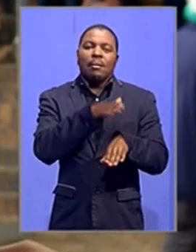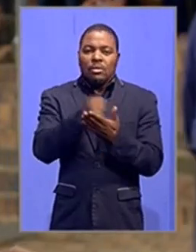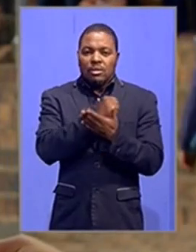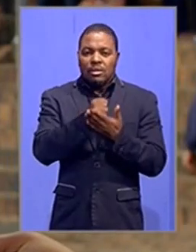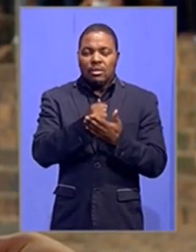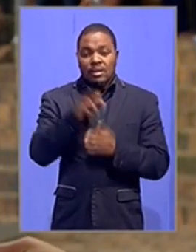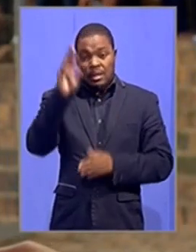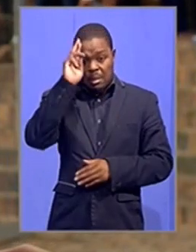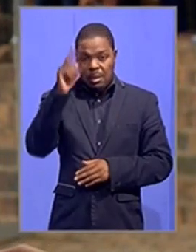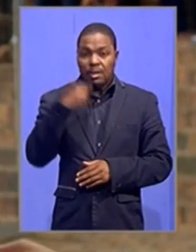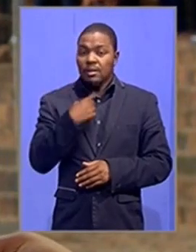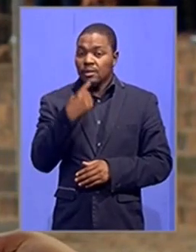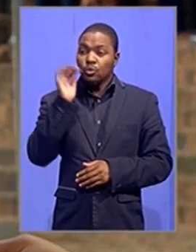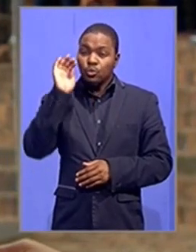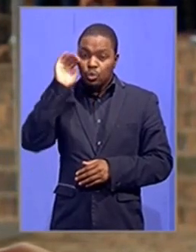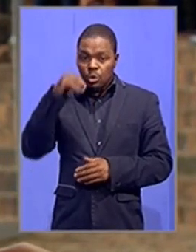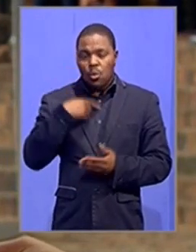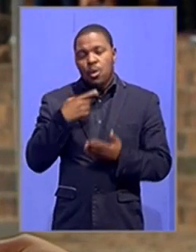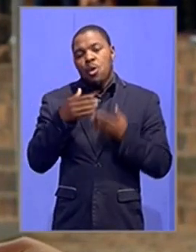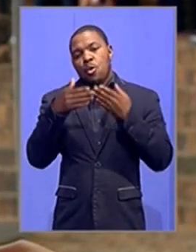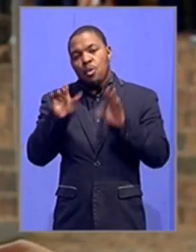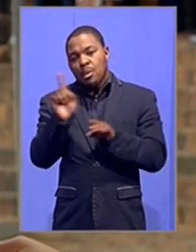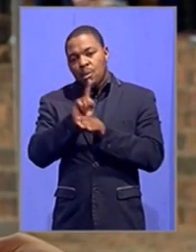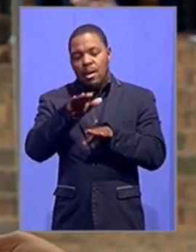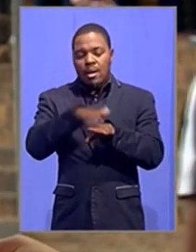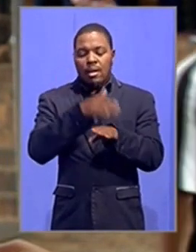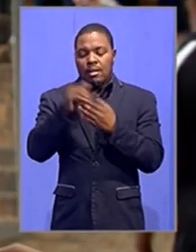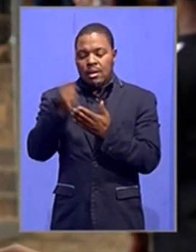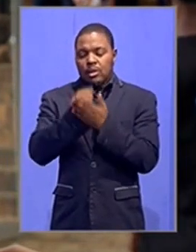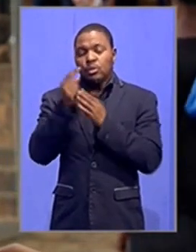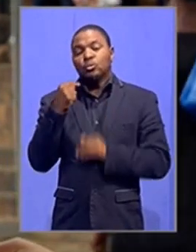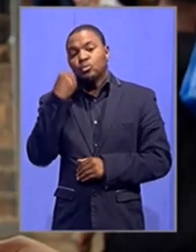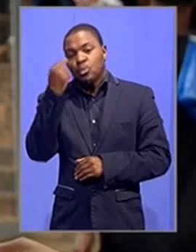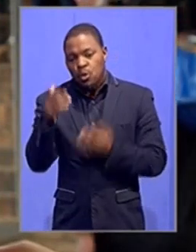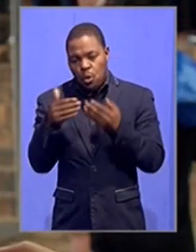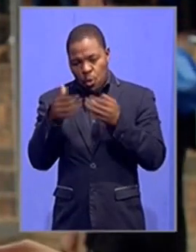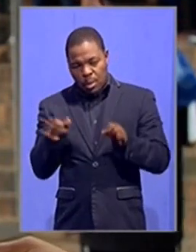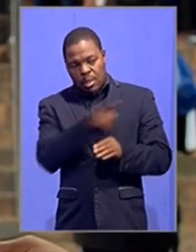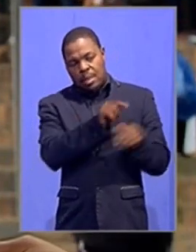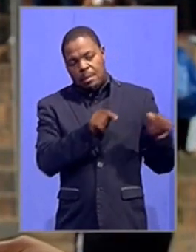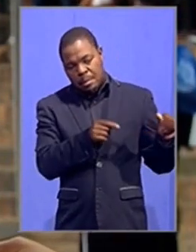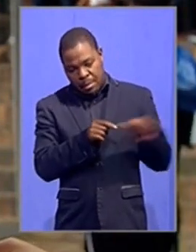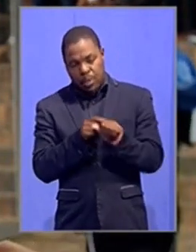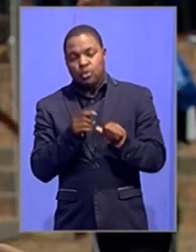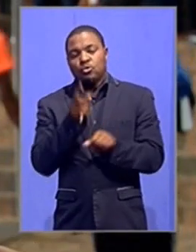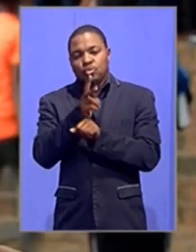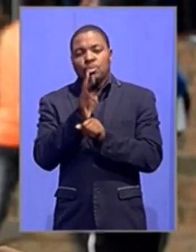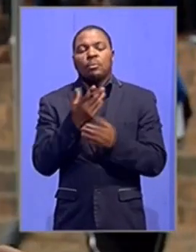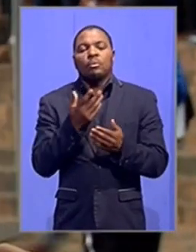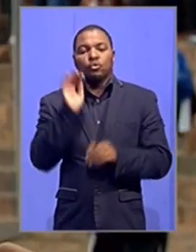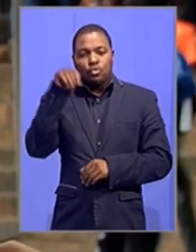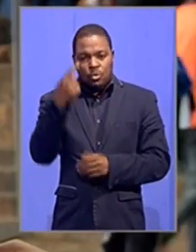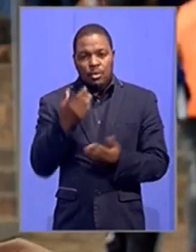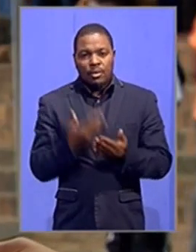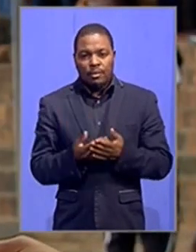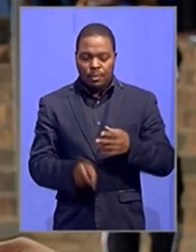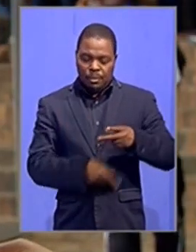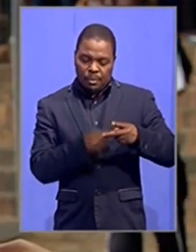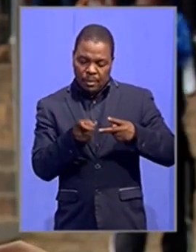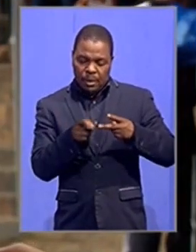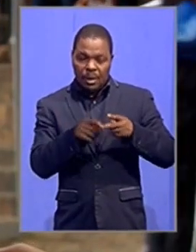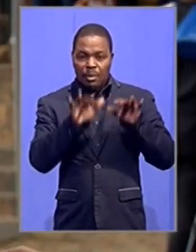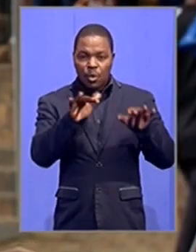we are opening tomorrow for late registration. We said they must then go back home, they will come back tomorrow. And the second category is those that could